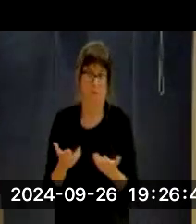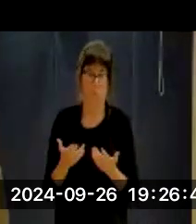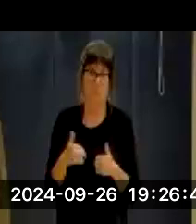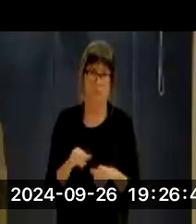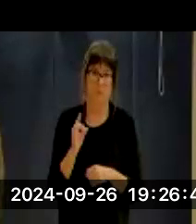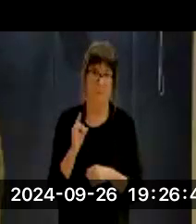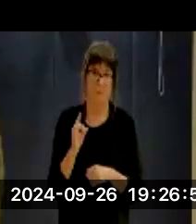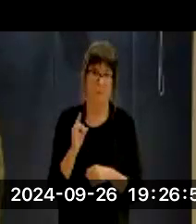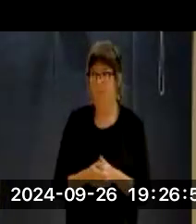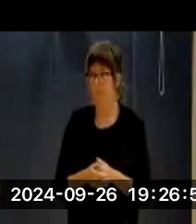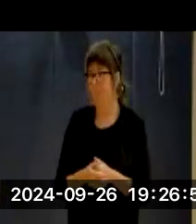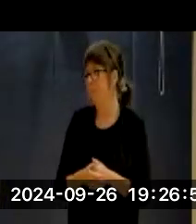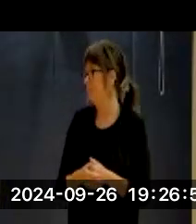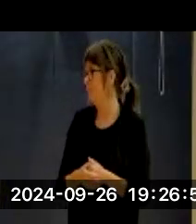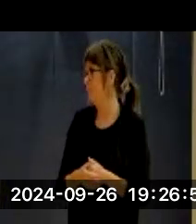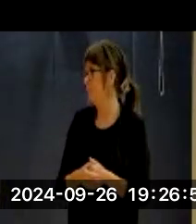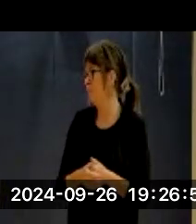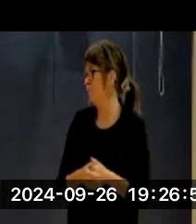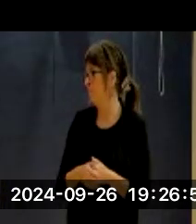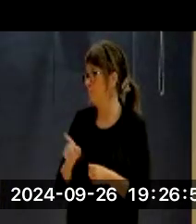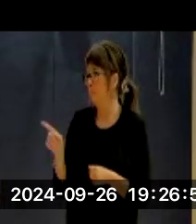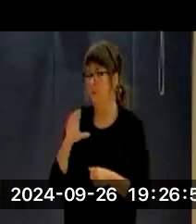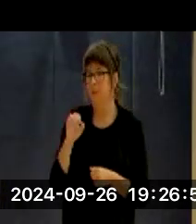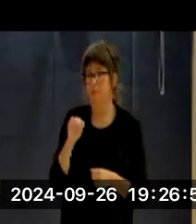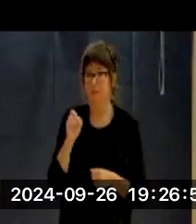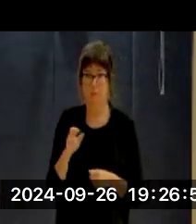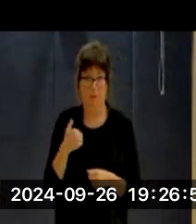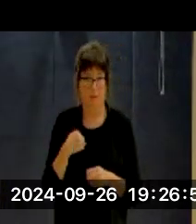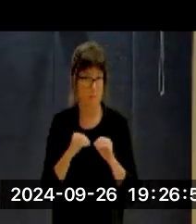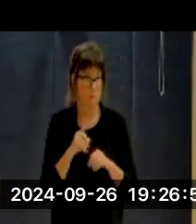Sorry, I can't hear the speaker.